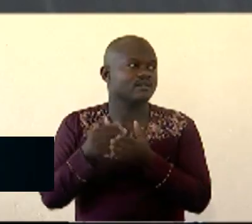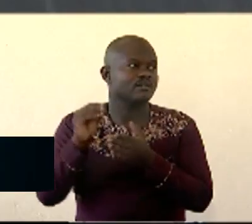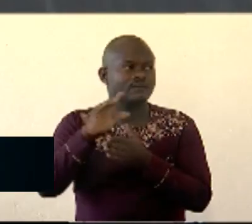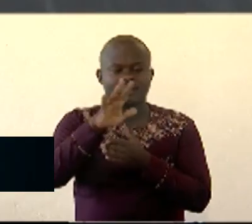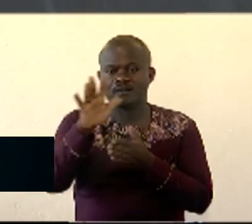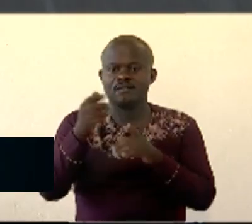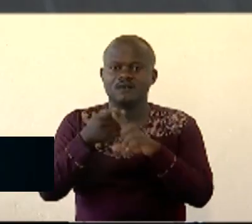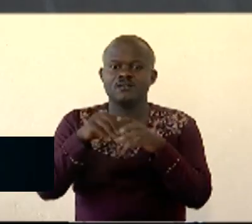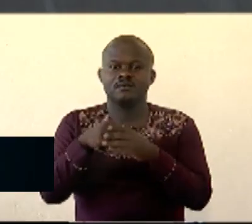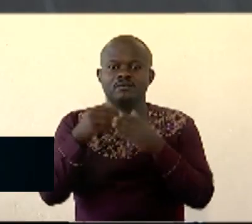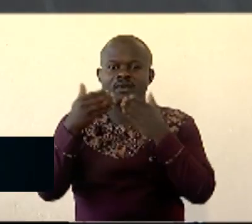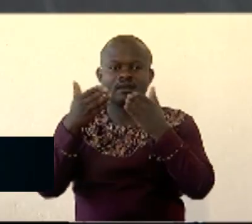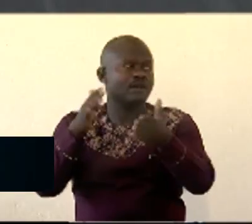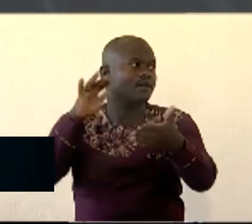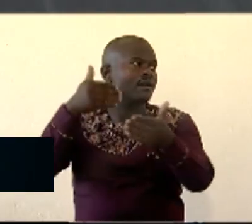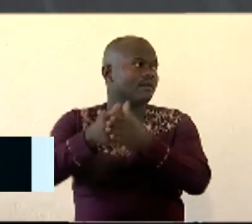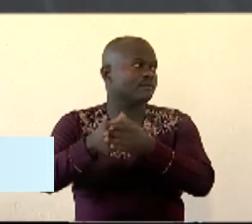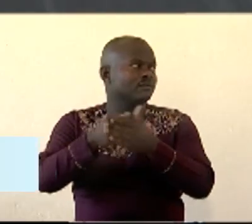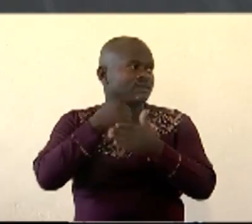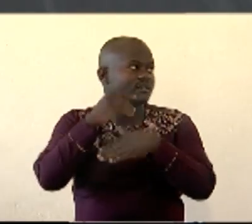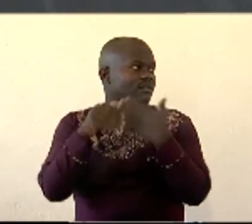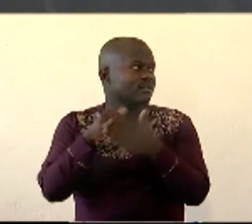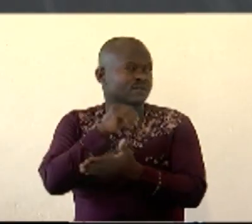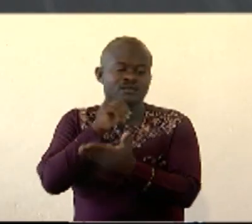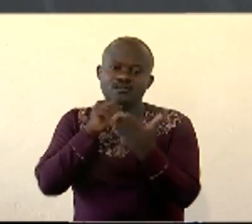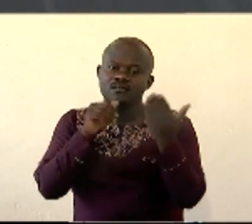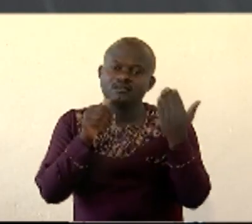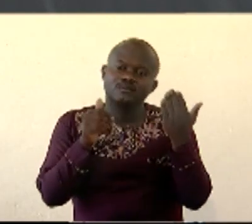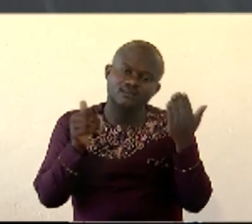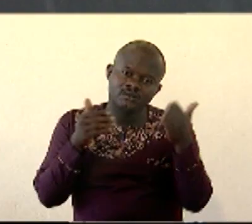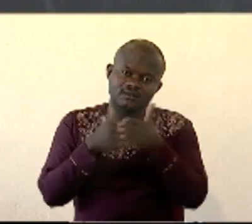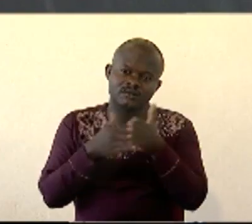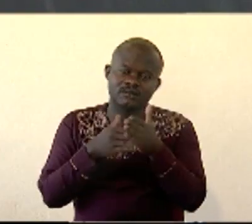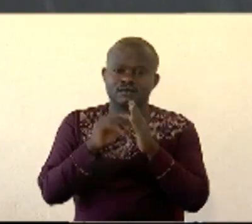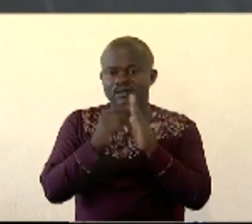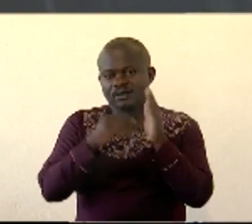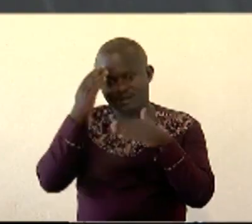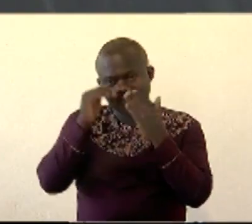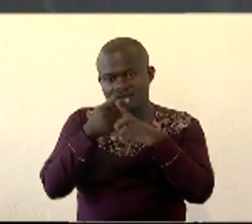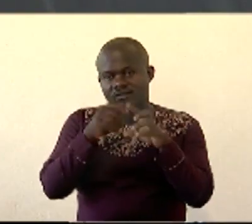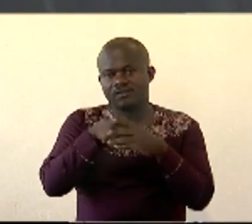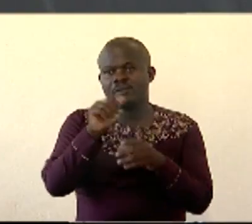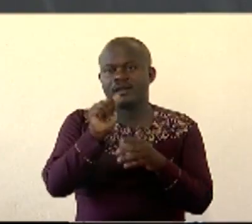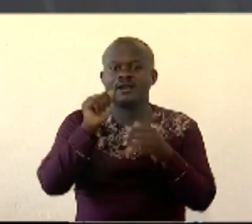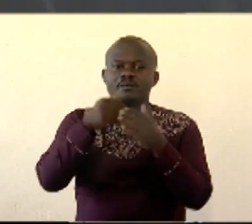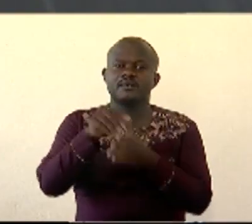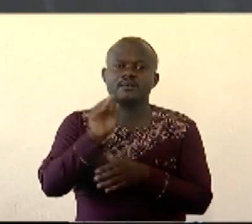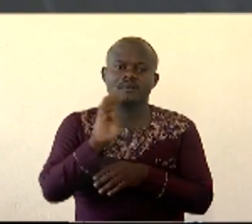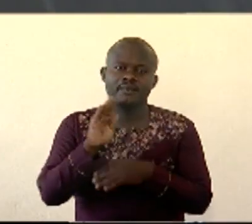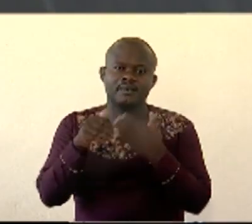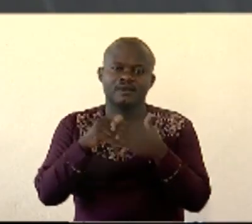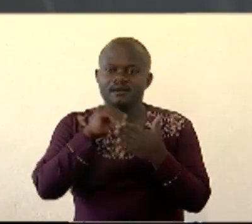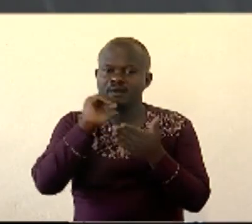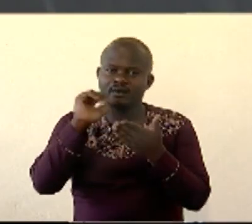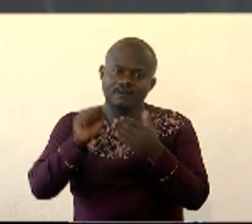From here up to C, light is no longer a limiting factor. But from A up to B, light could be acting